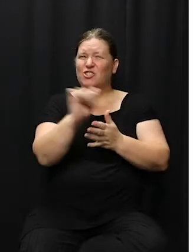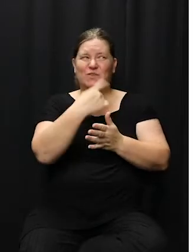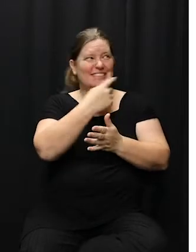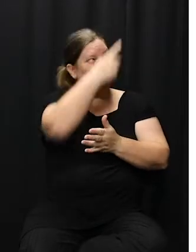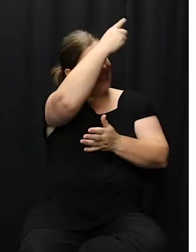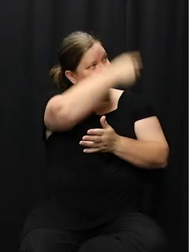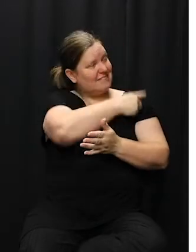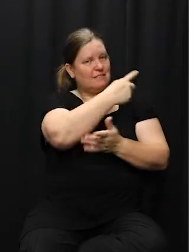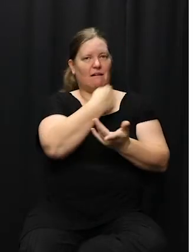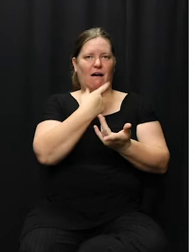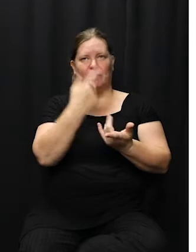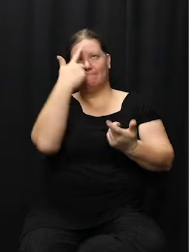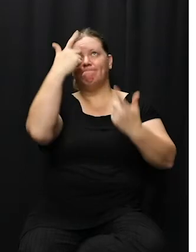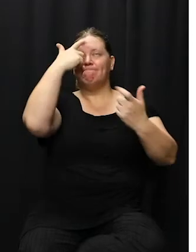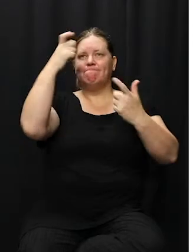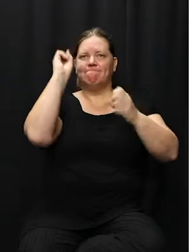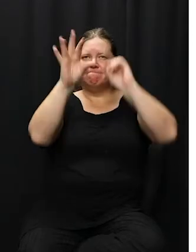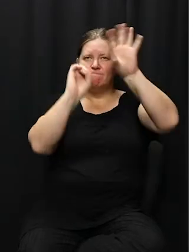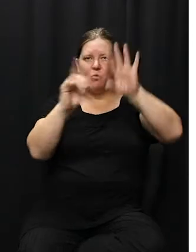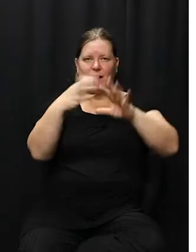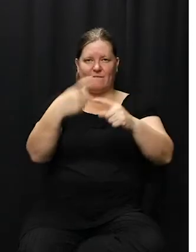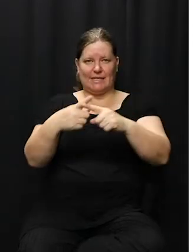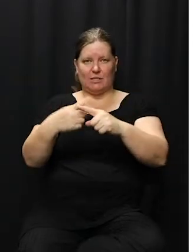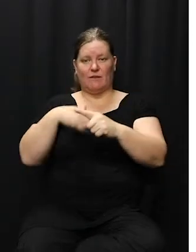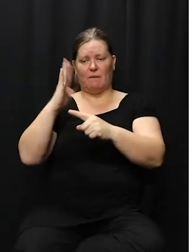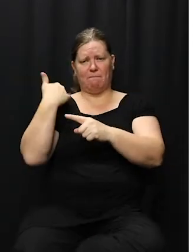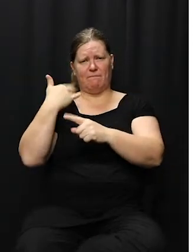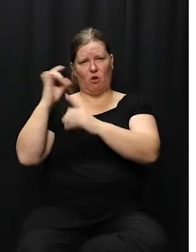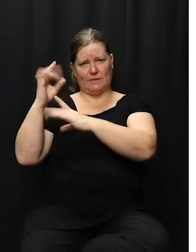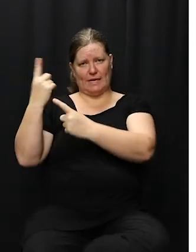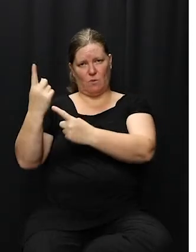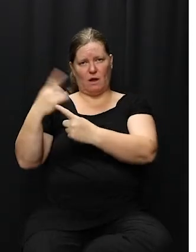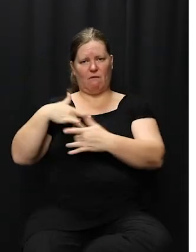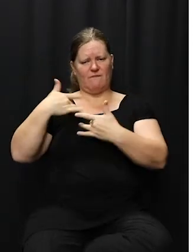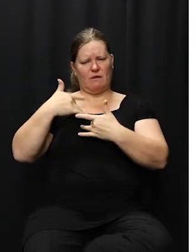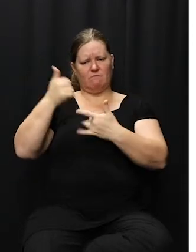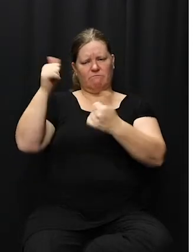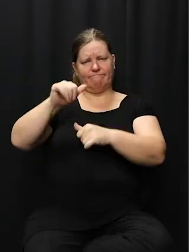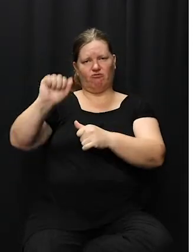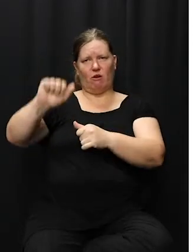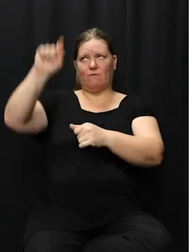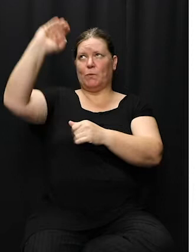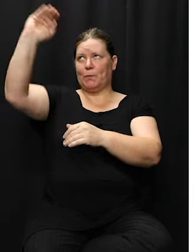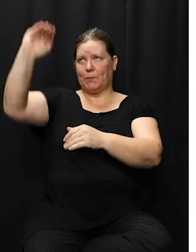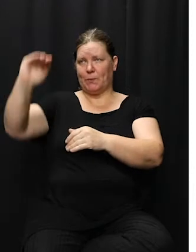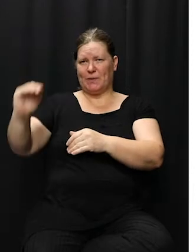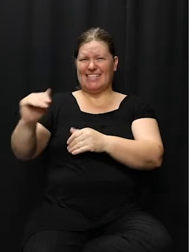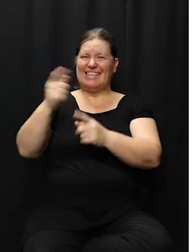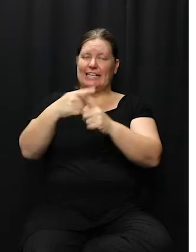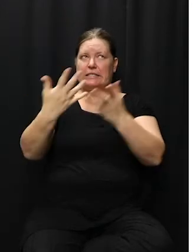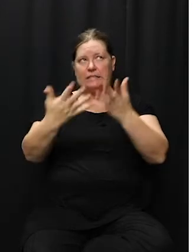And when I was thinking about what we use in English, I have an Auslan one, but when I was thinking of, what would I put in the English